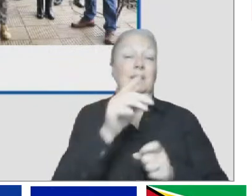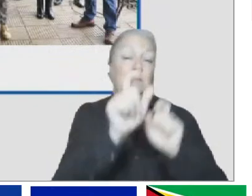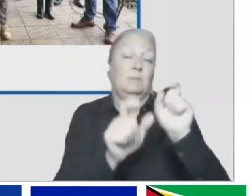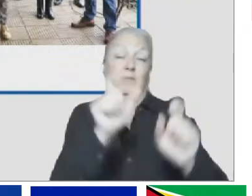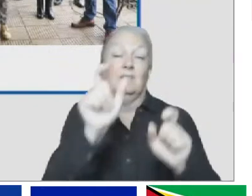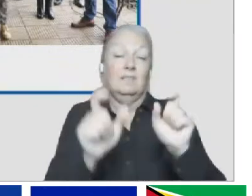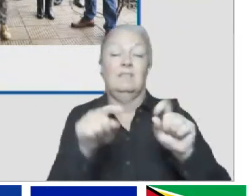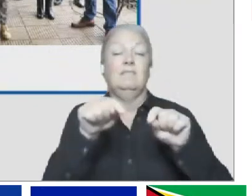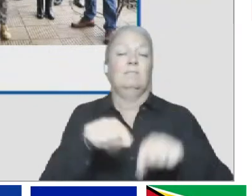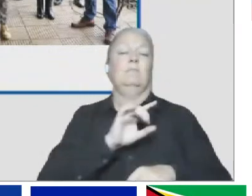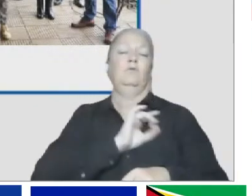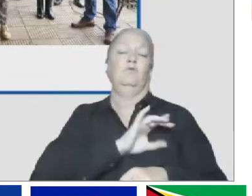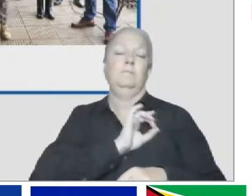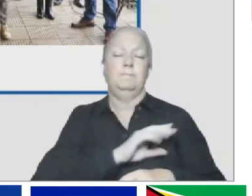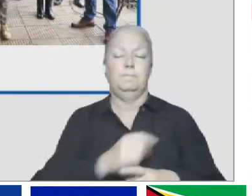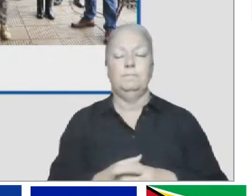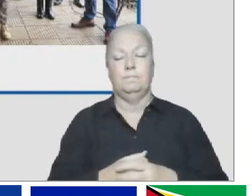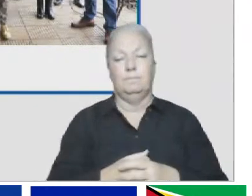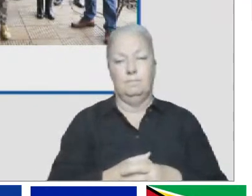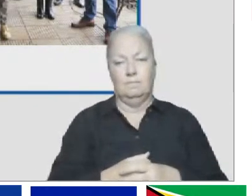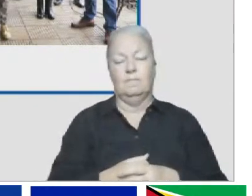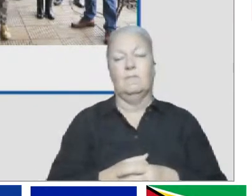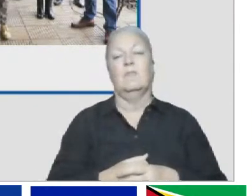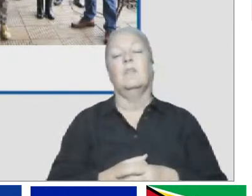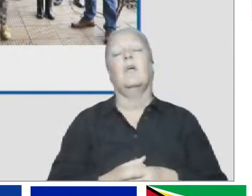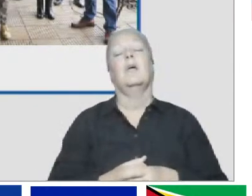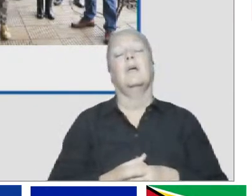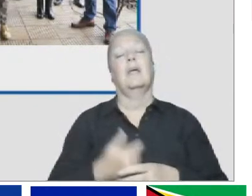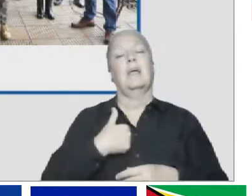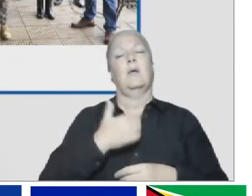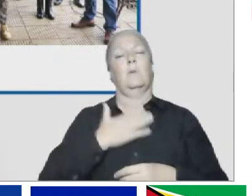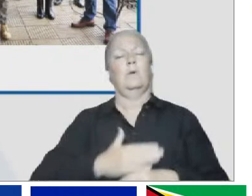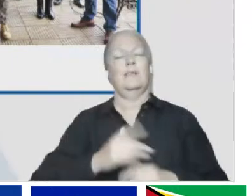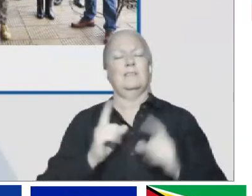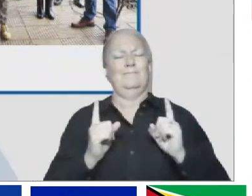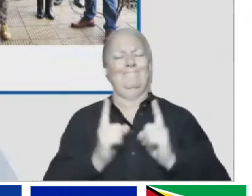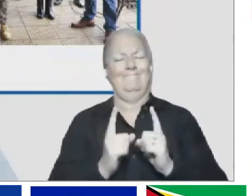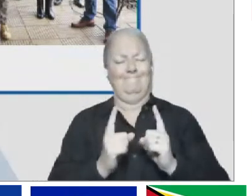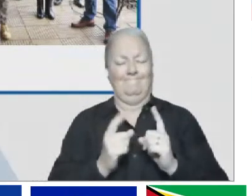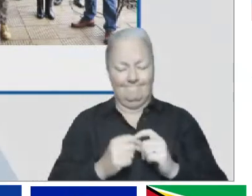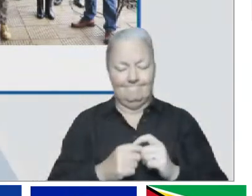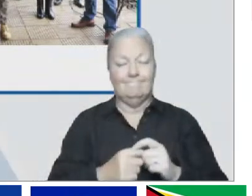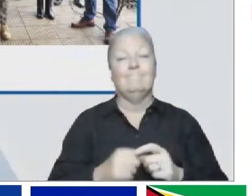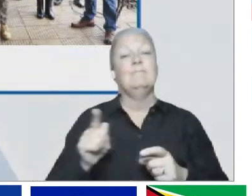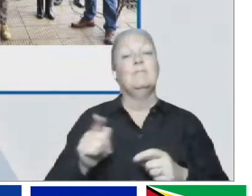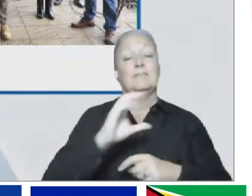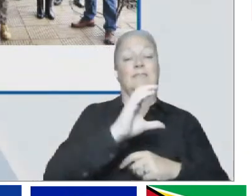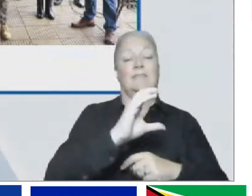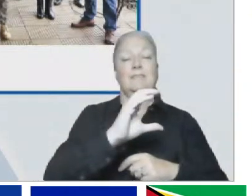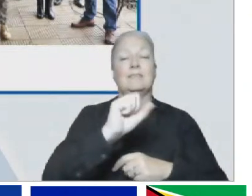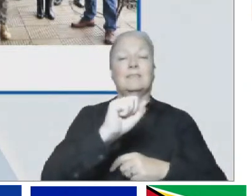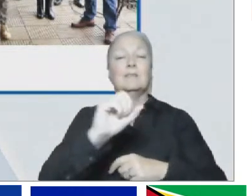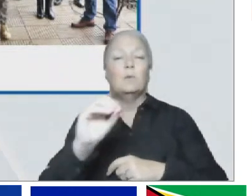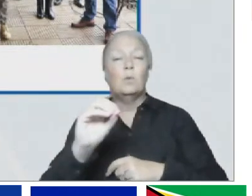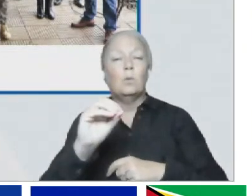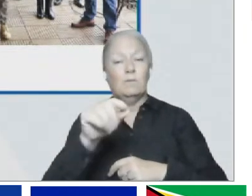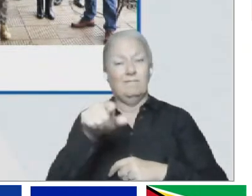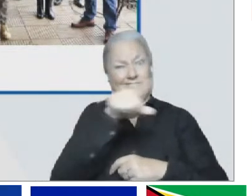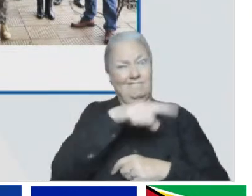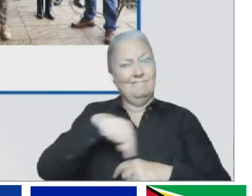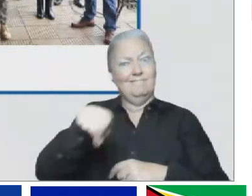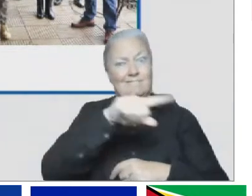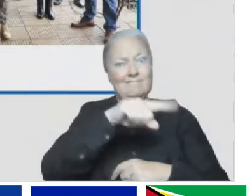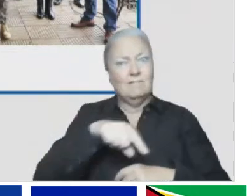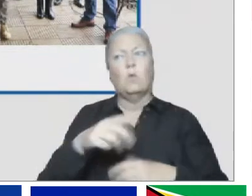30 seconds, I want to tell you that civil society, the army, the different